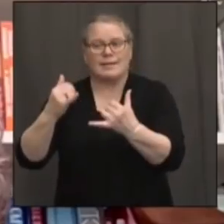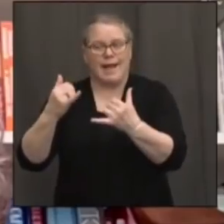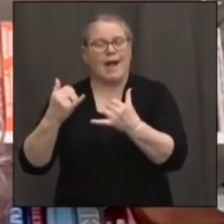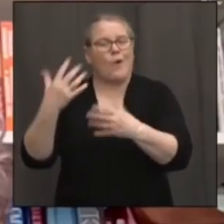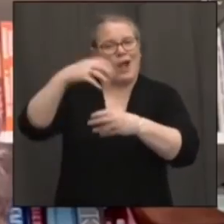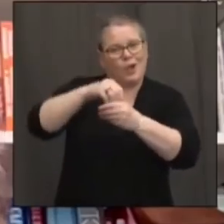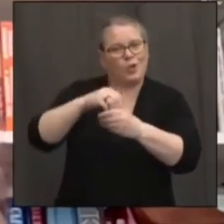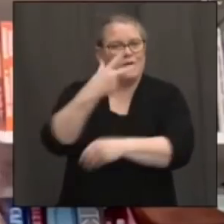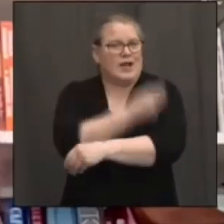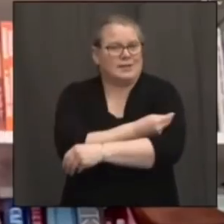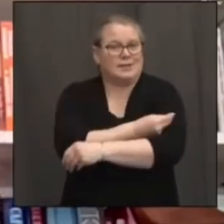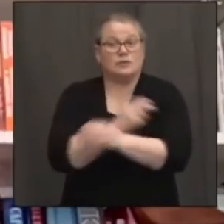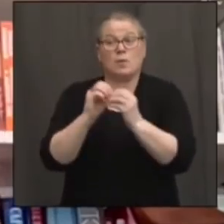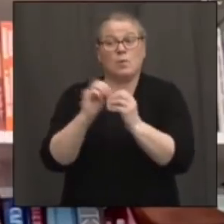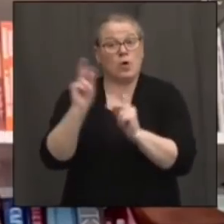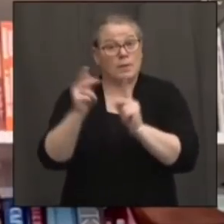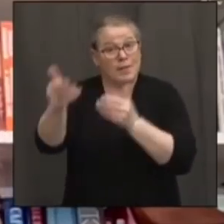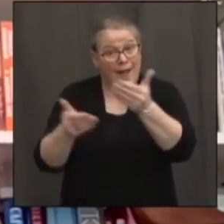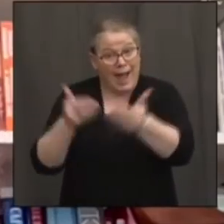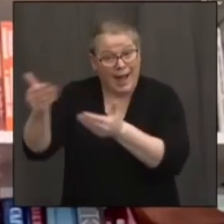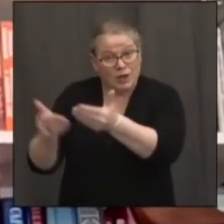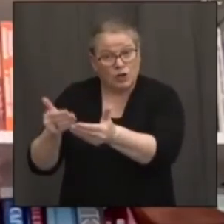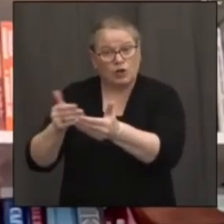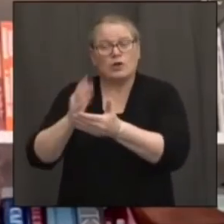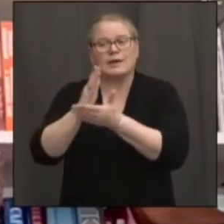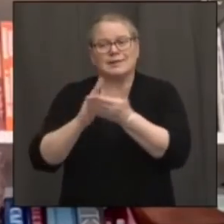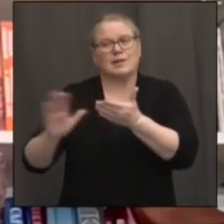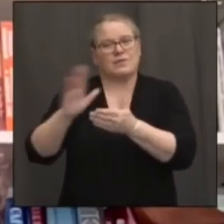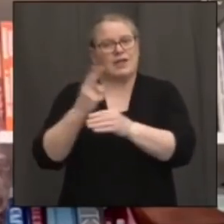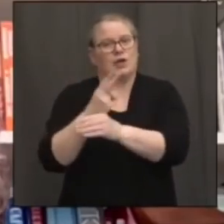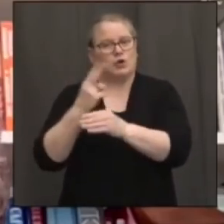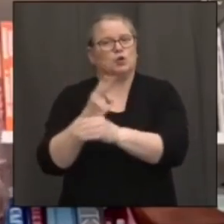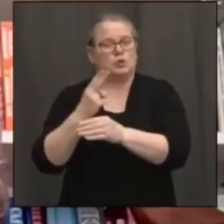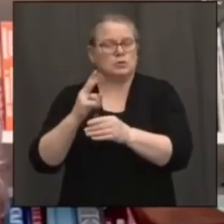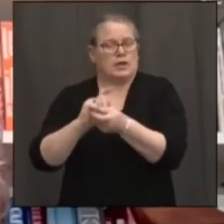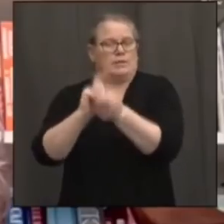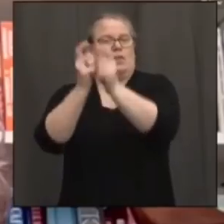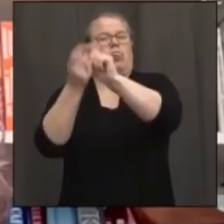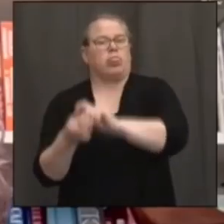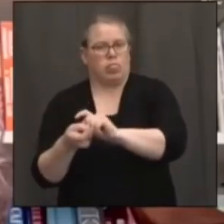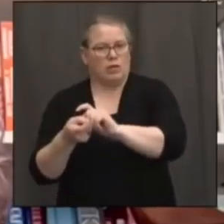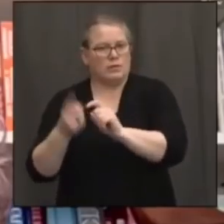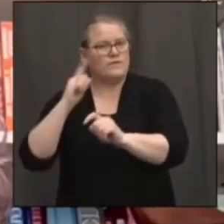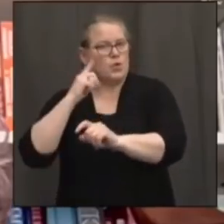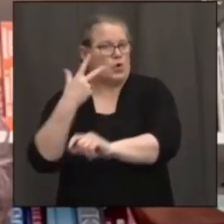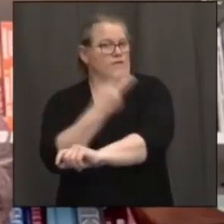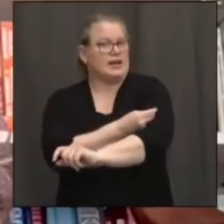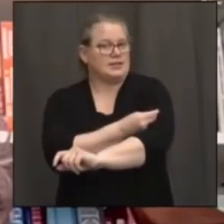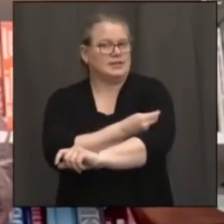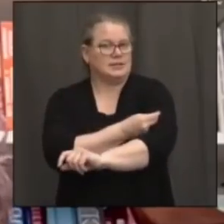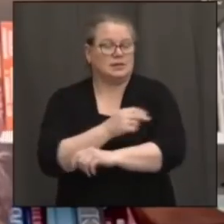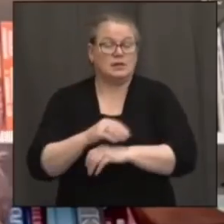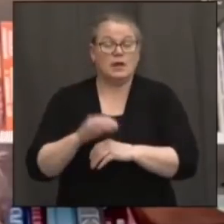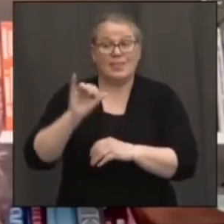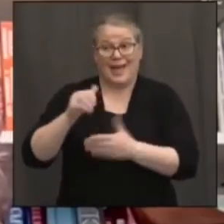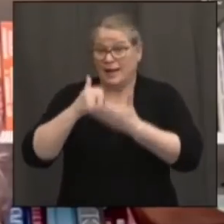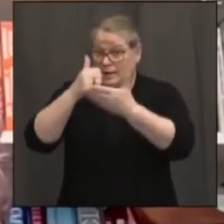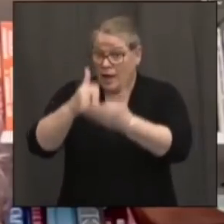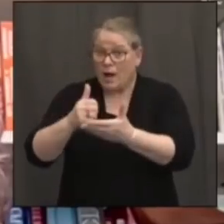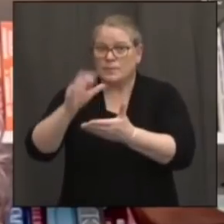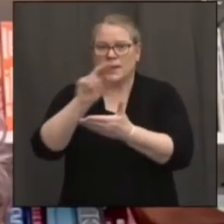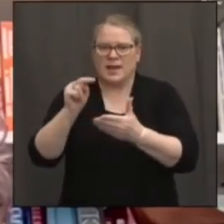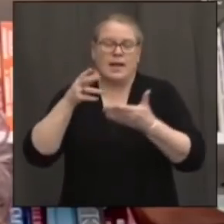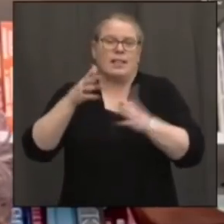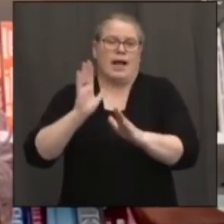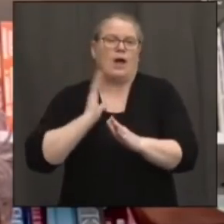been hiring additional people and transitioning some of their testing resources, the vaccination program, which has helped Connecticut get off to the quick